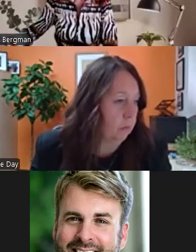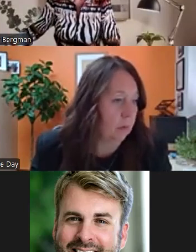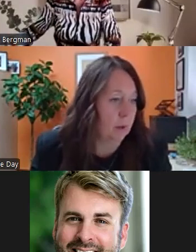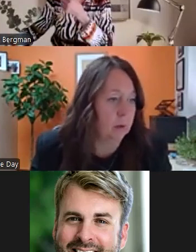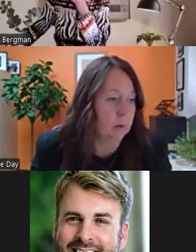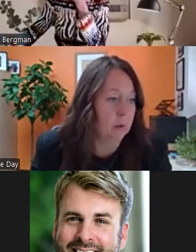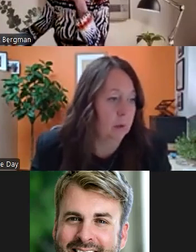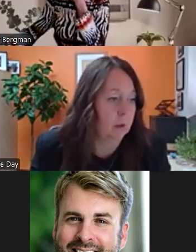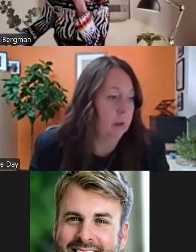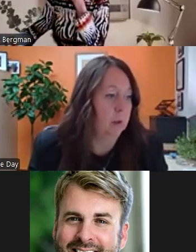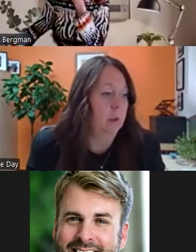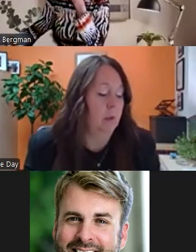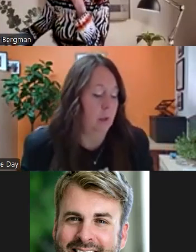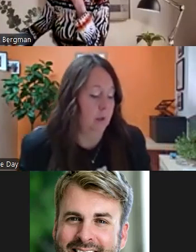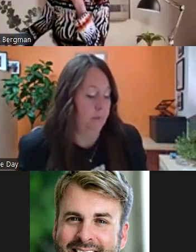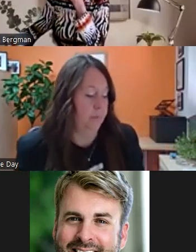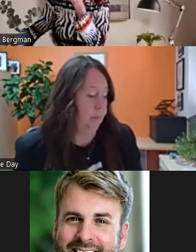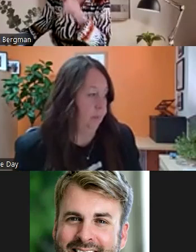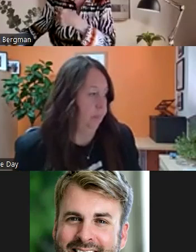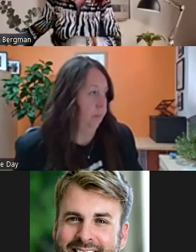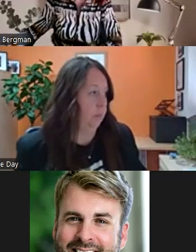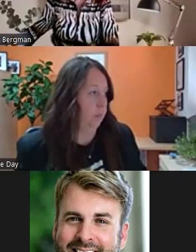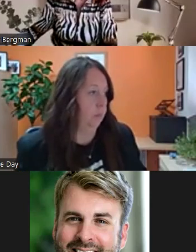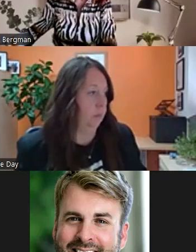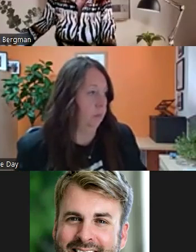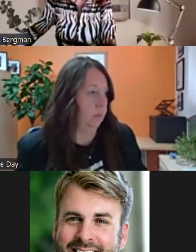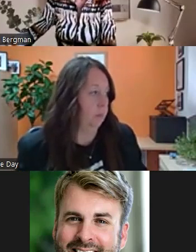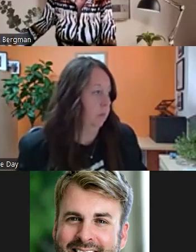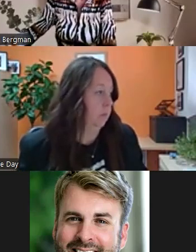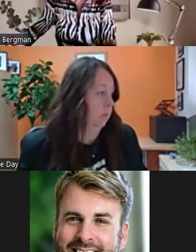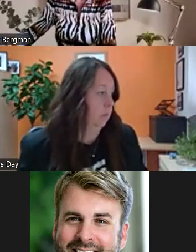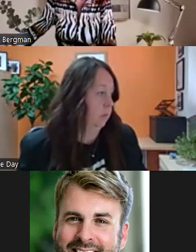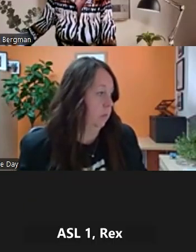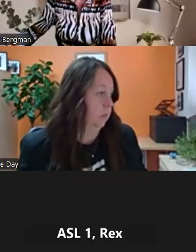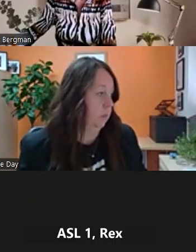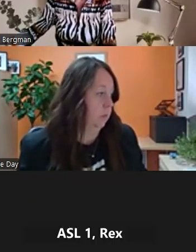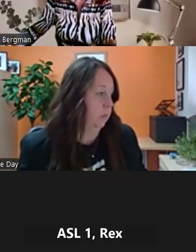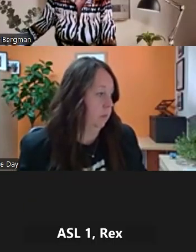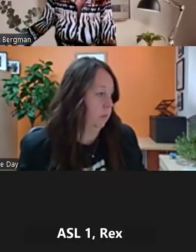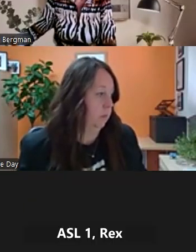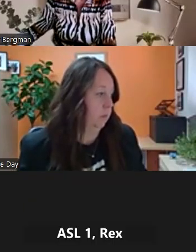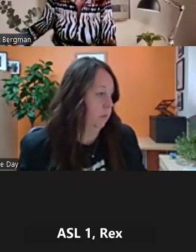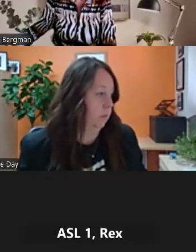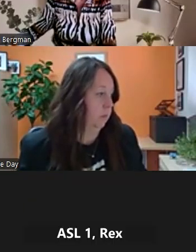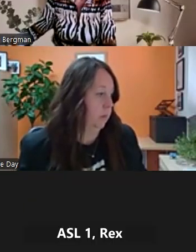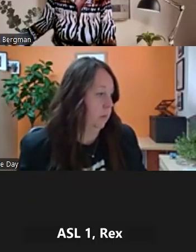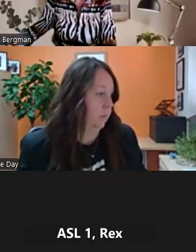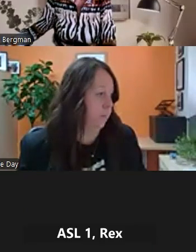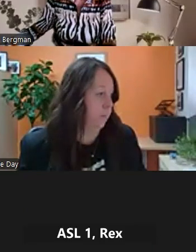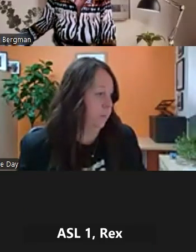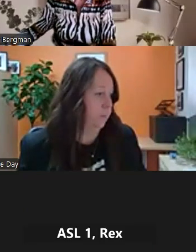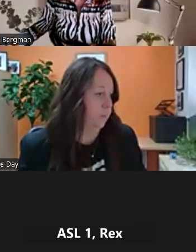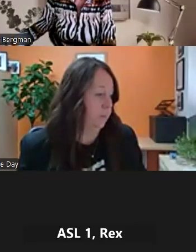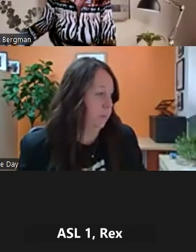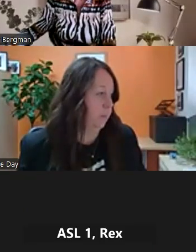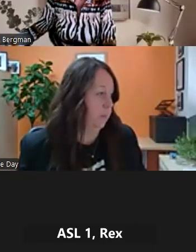in the hospital setting, as maybe being an ADA issue, but I don't see any of our caregivers filing lawsuits. But I don't know,